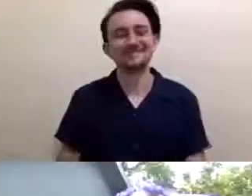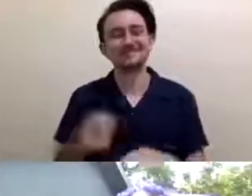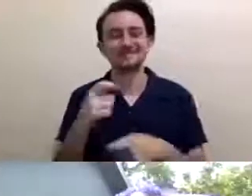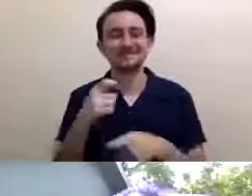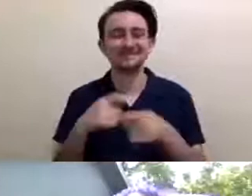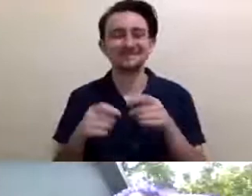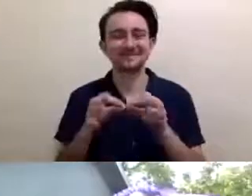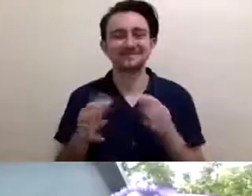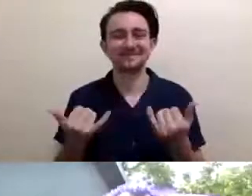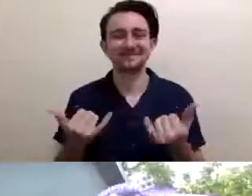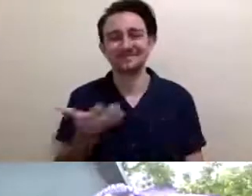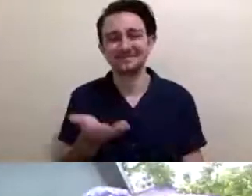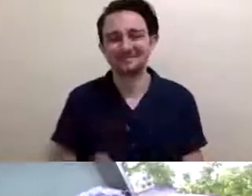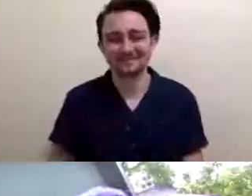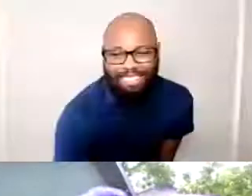Drive by tonight, honey.